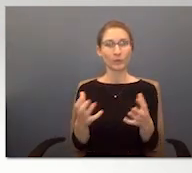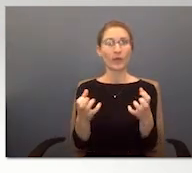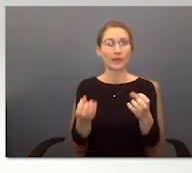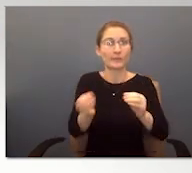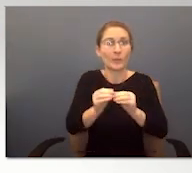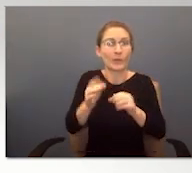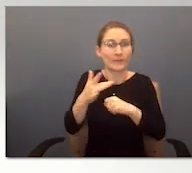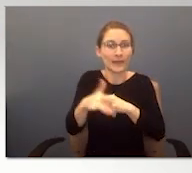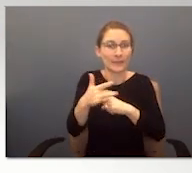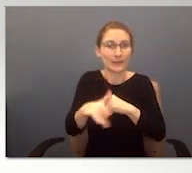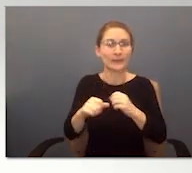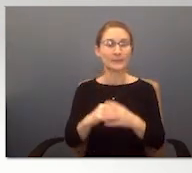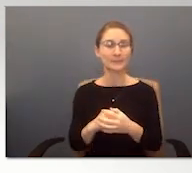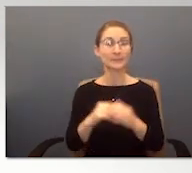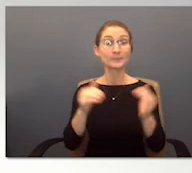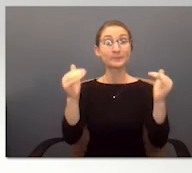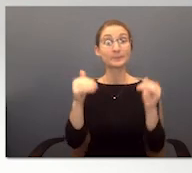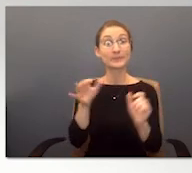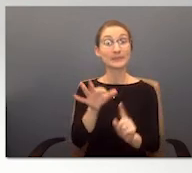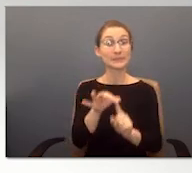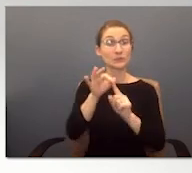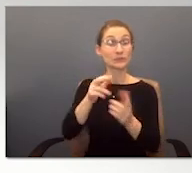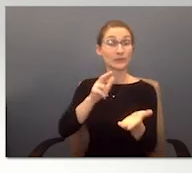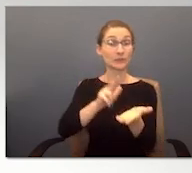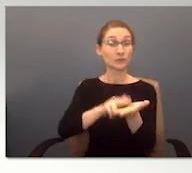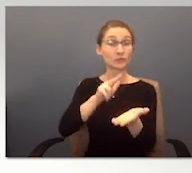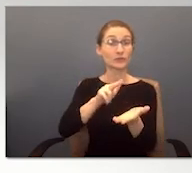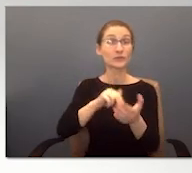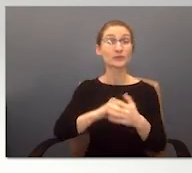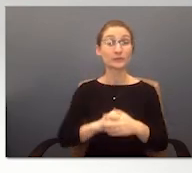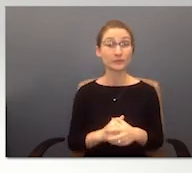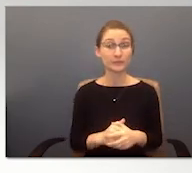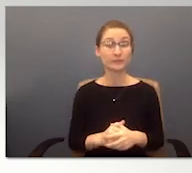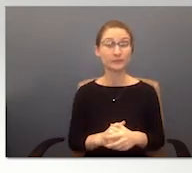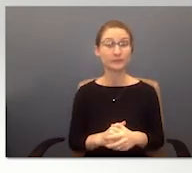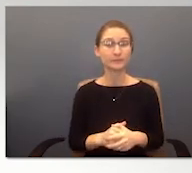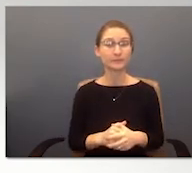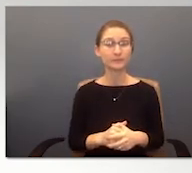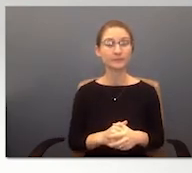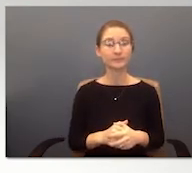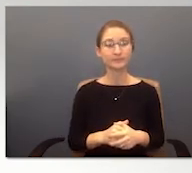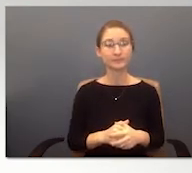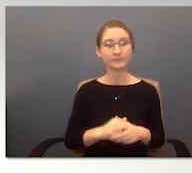one of our goals. Our specialty contracts, again, around craniofacial, chronic kidney,